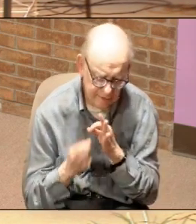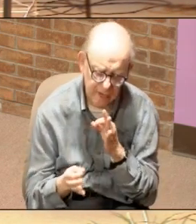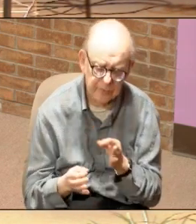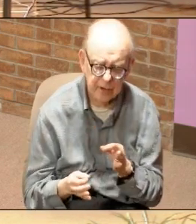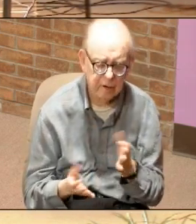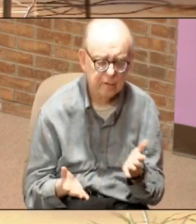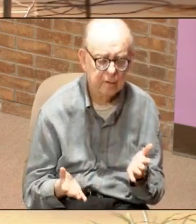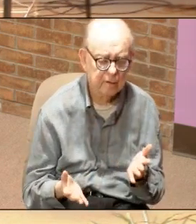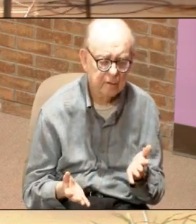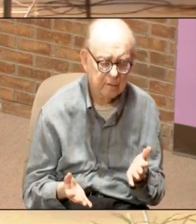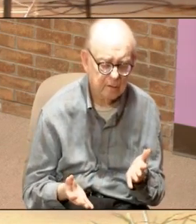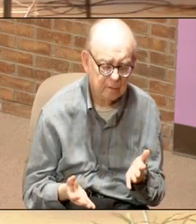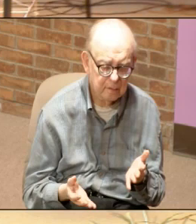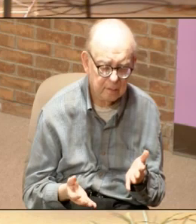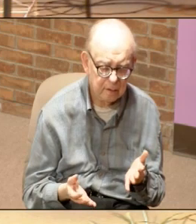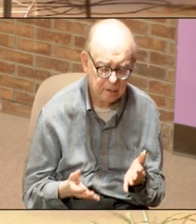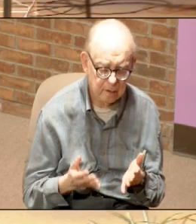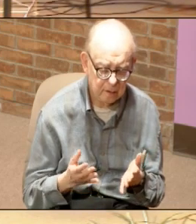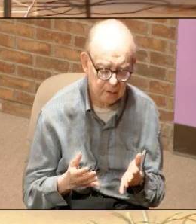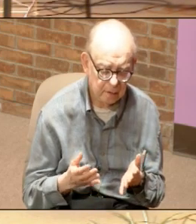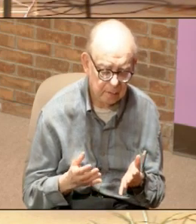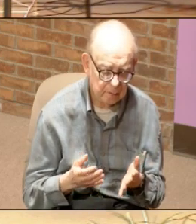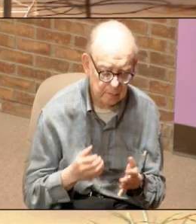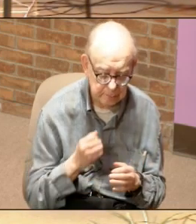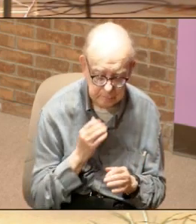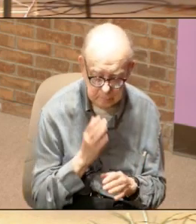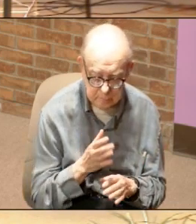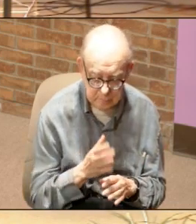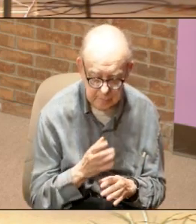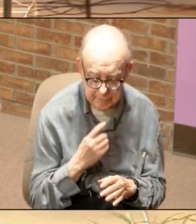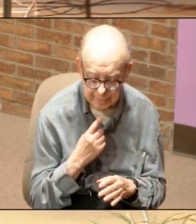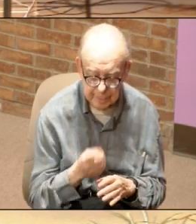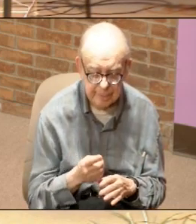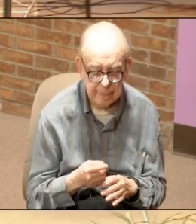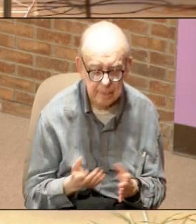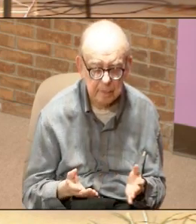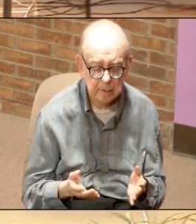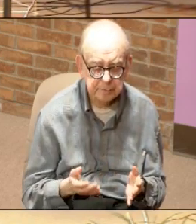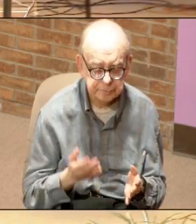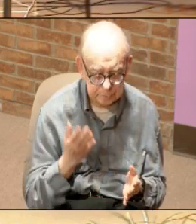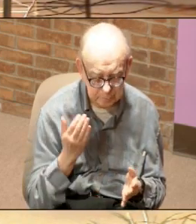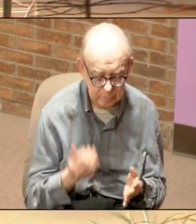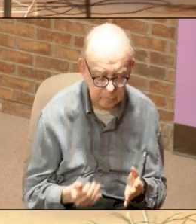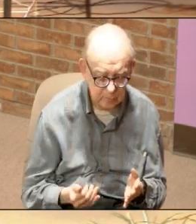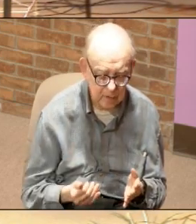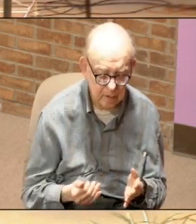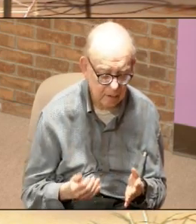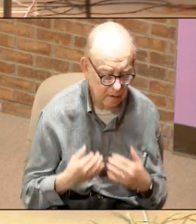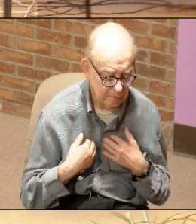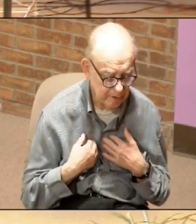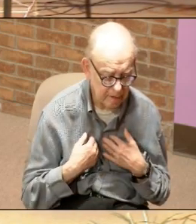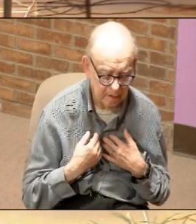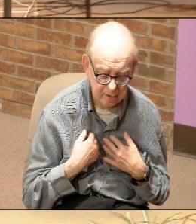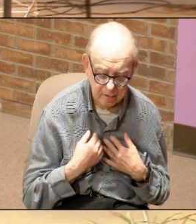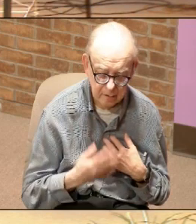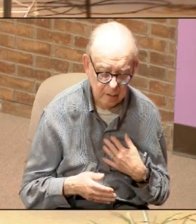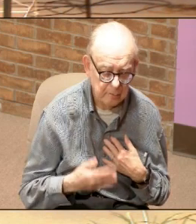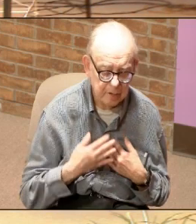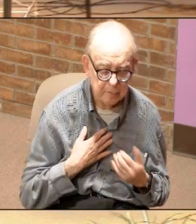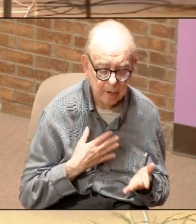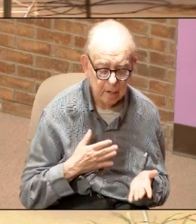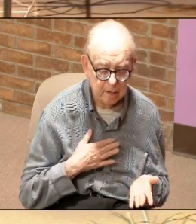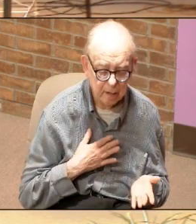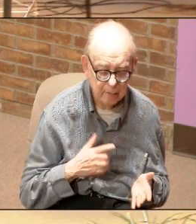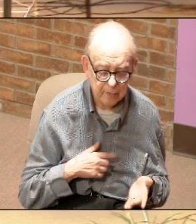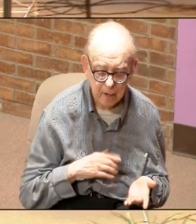not fair. The grandmother, I think it was saying, why couldn't it have been me? I've already lived my